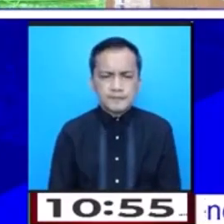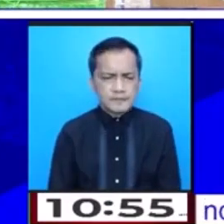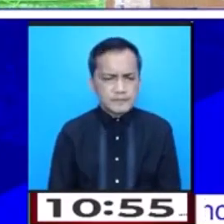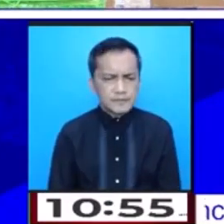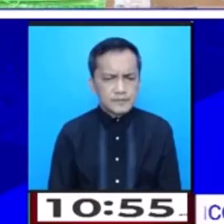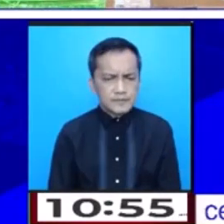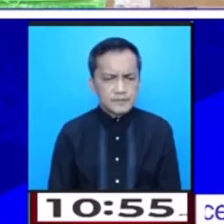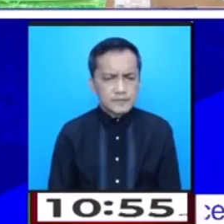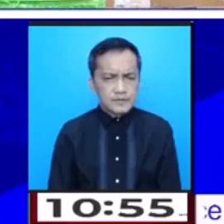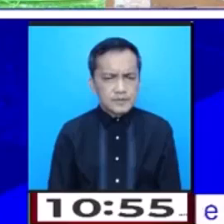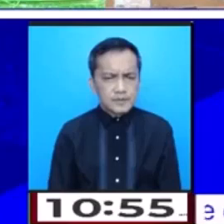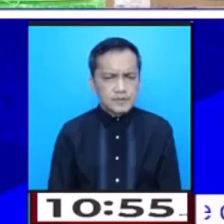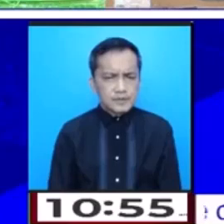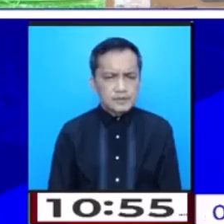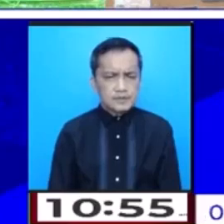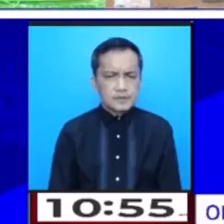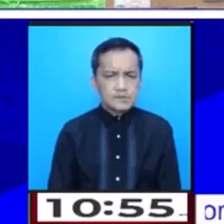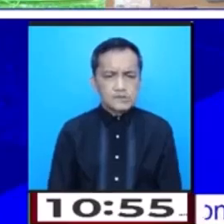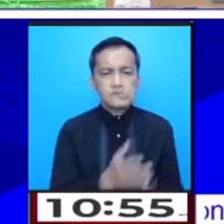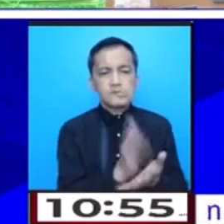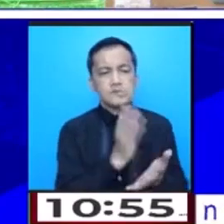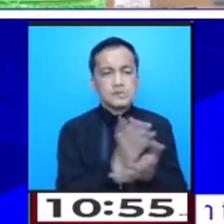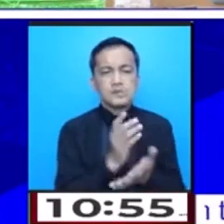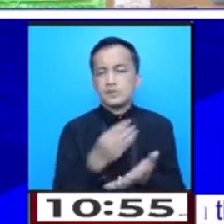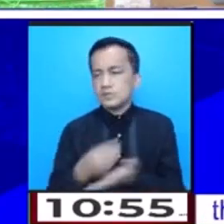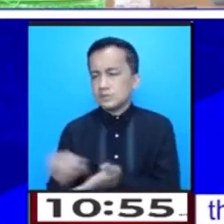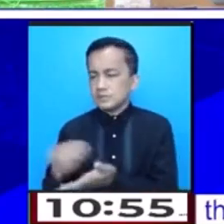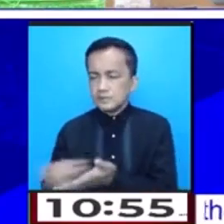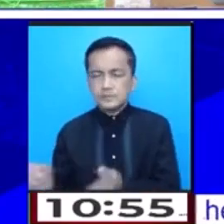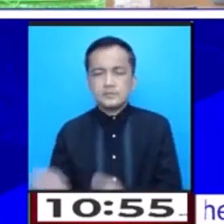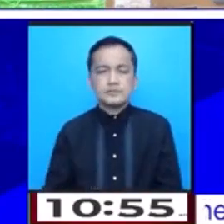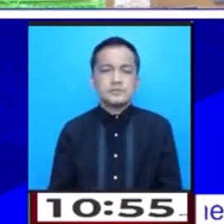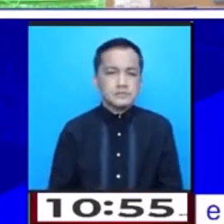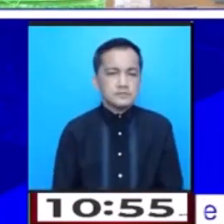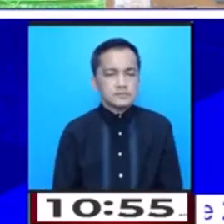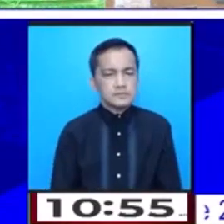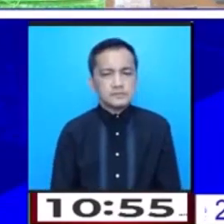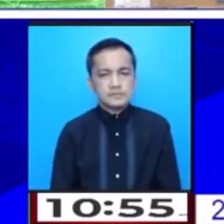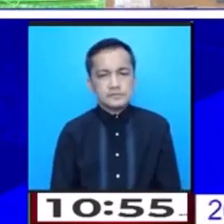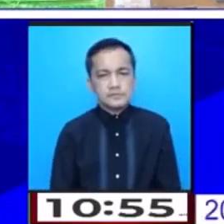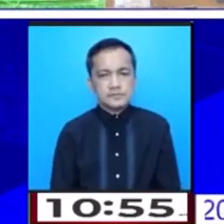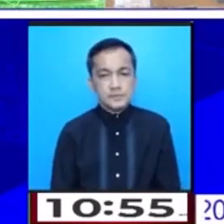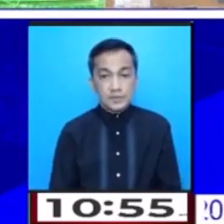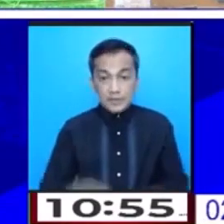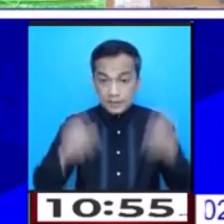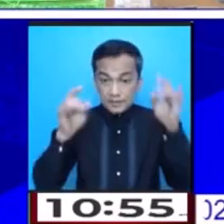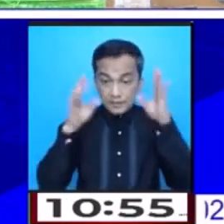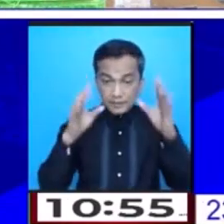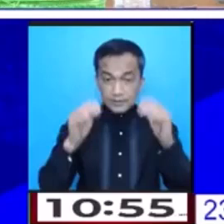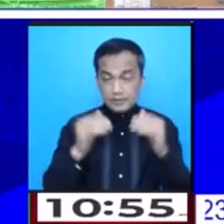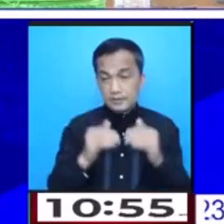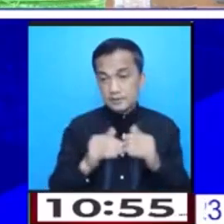as being unmindful of your spending, your risk stability